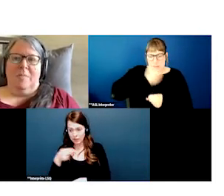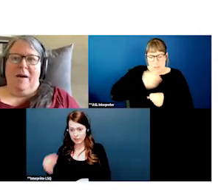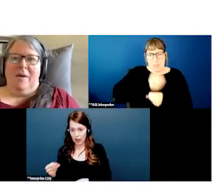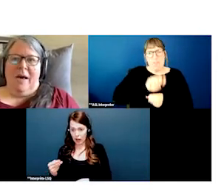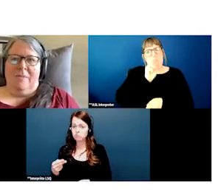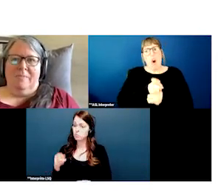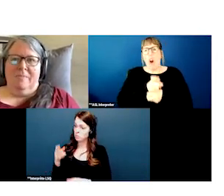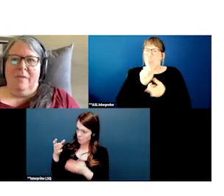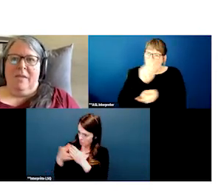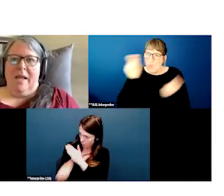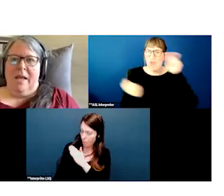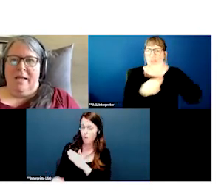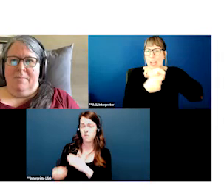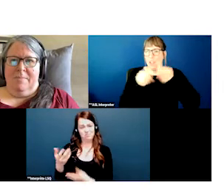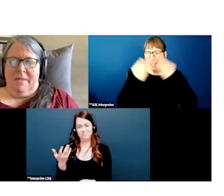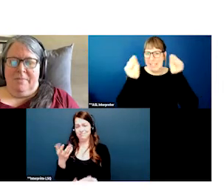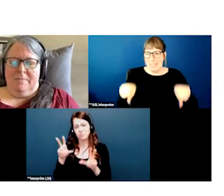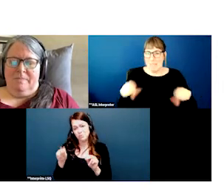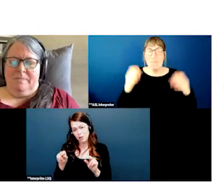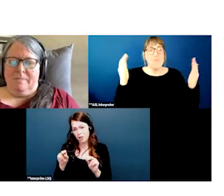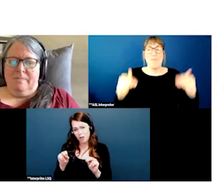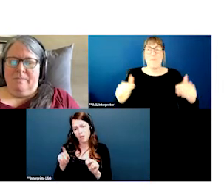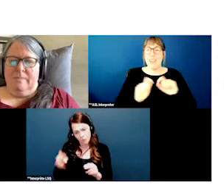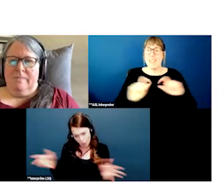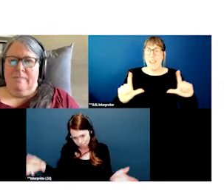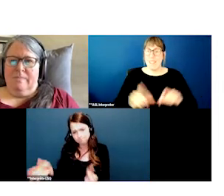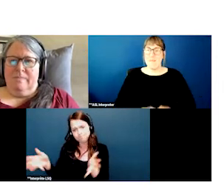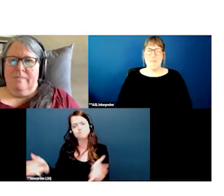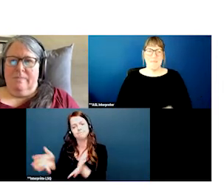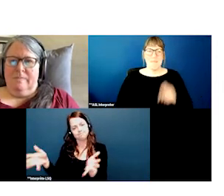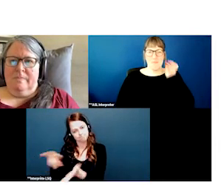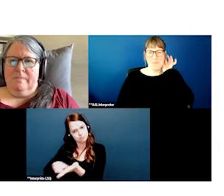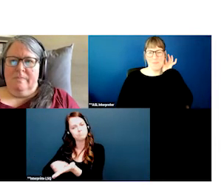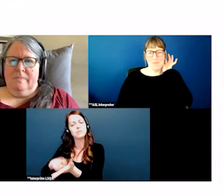do something about that. Next slide, please.